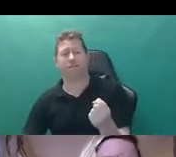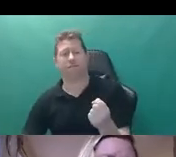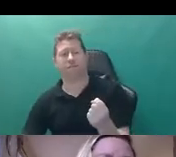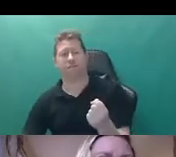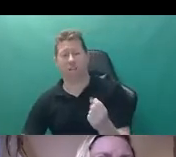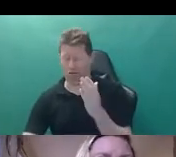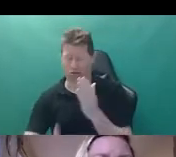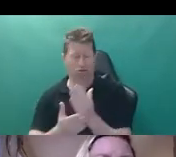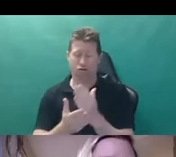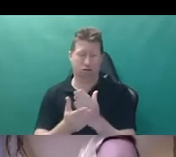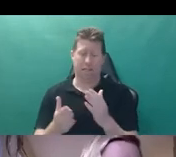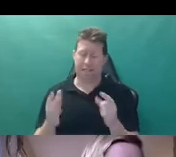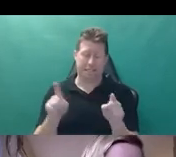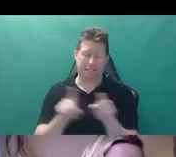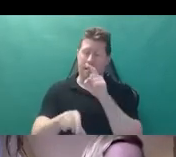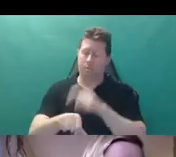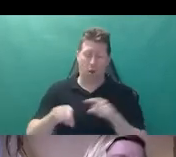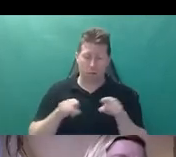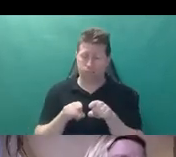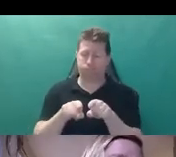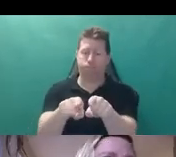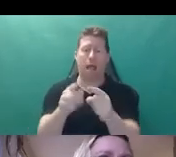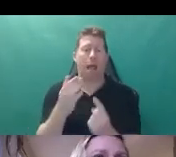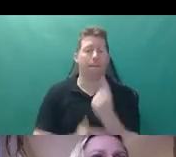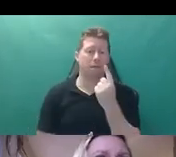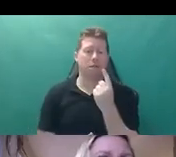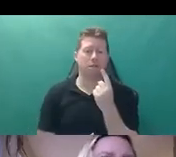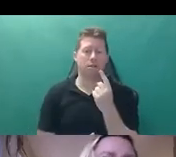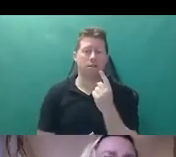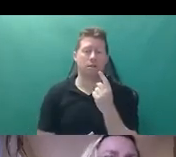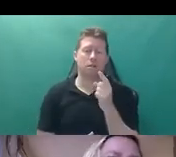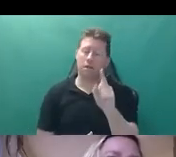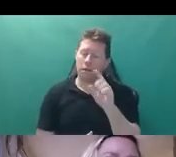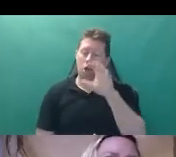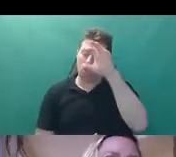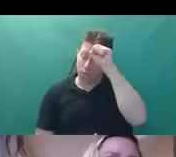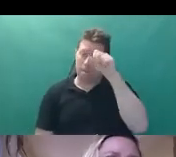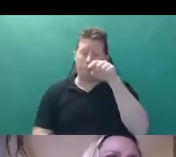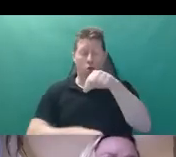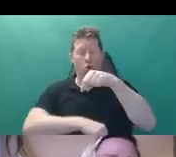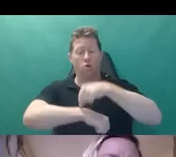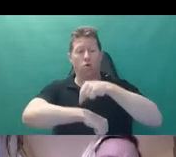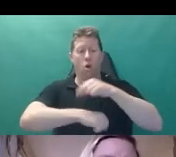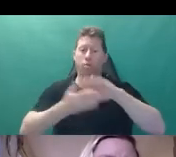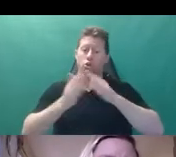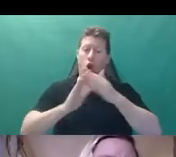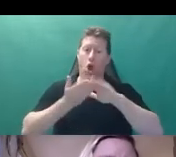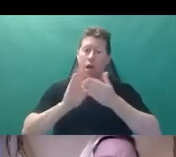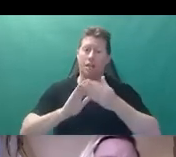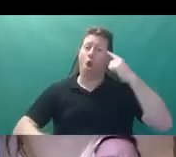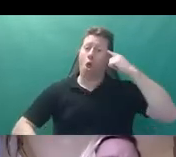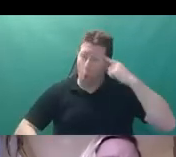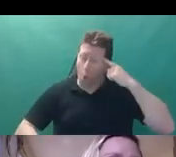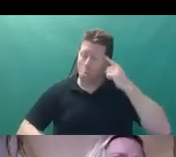element of society that was occurring. And we have to remember that at this time society thought it was doing the right thing. It actually